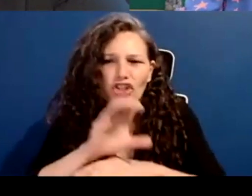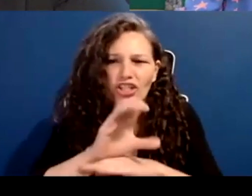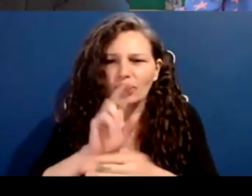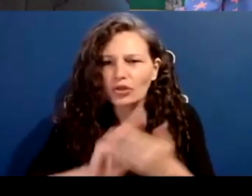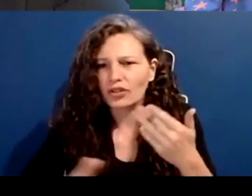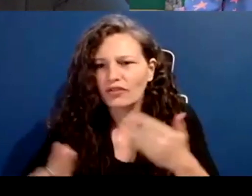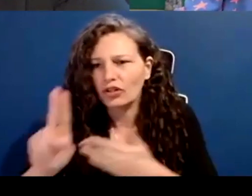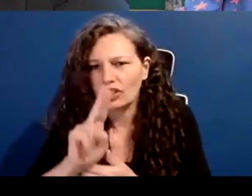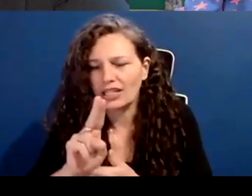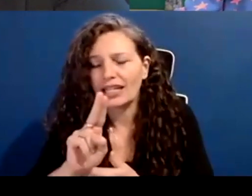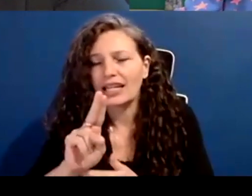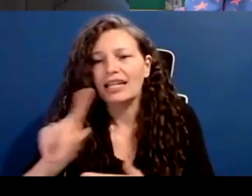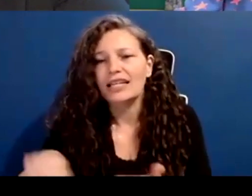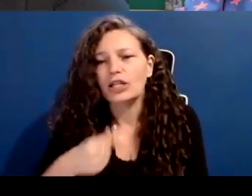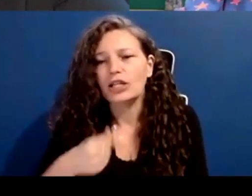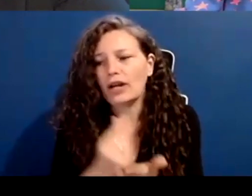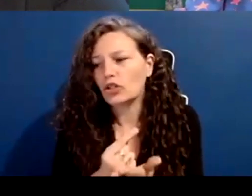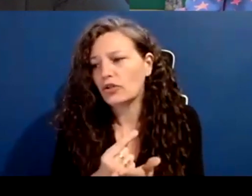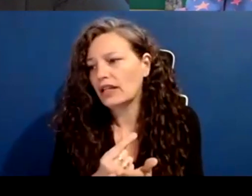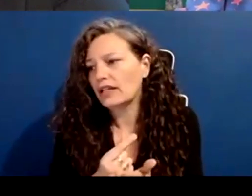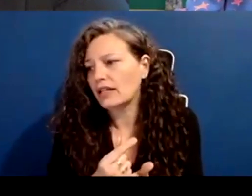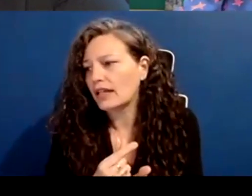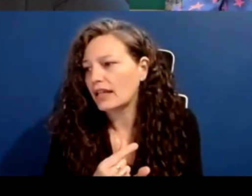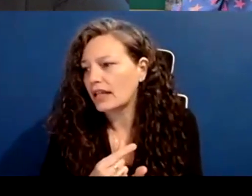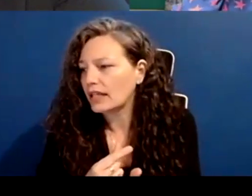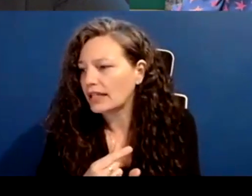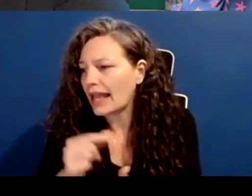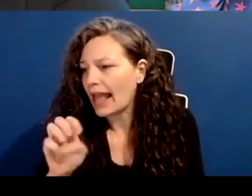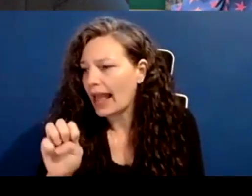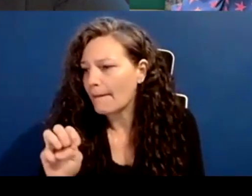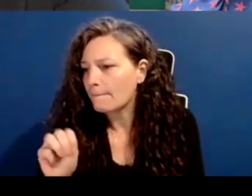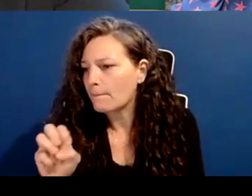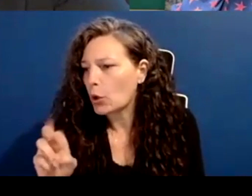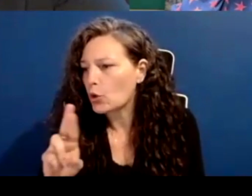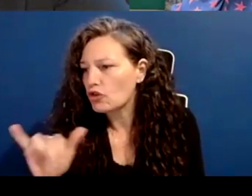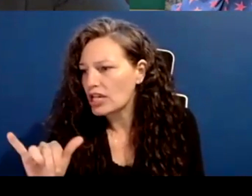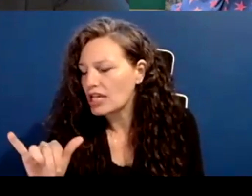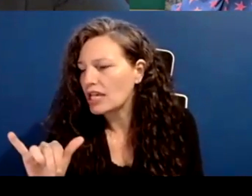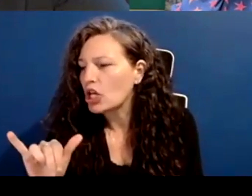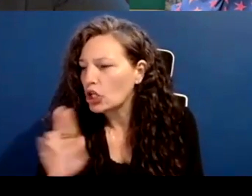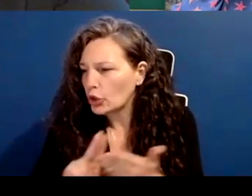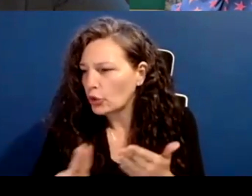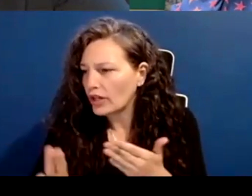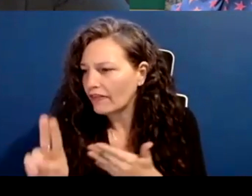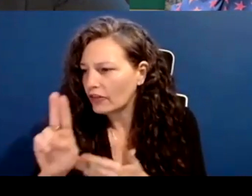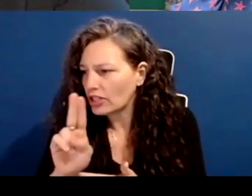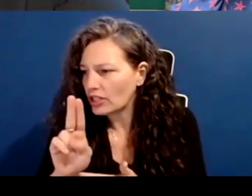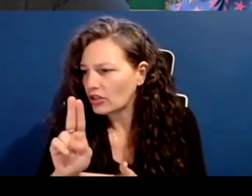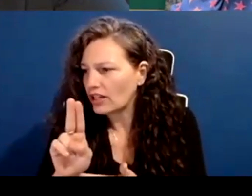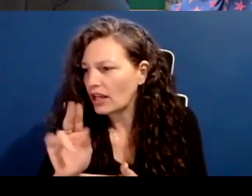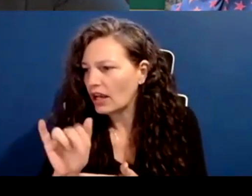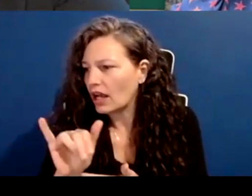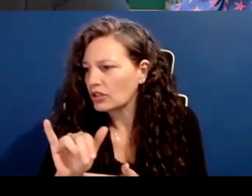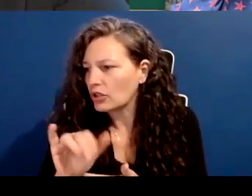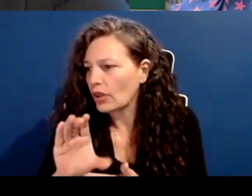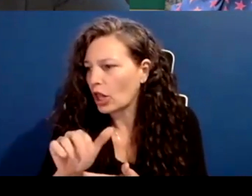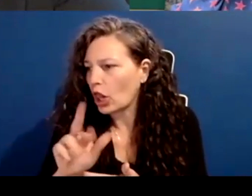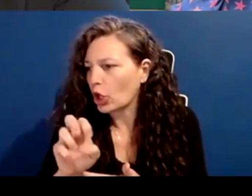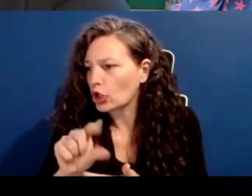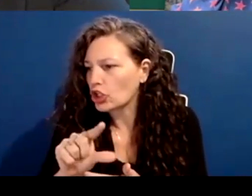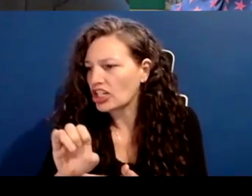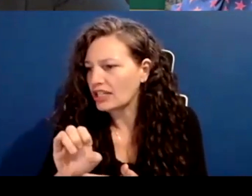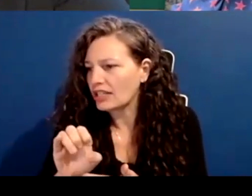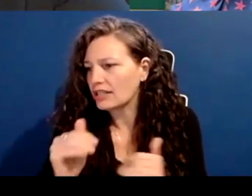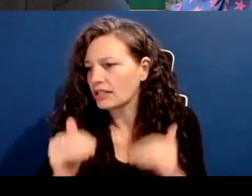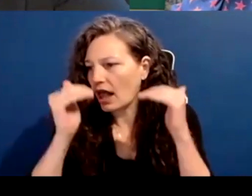of Candler's School of Theology at Emory University, the Clergy Scholar Program at Yale Divinity, and a